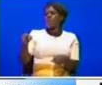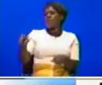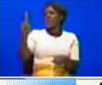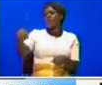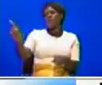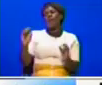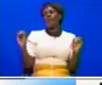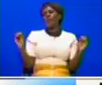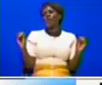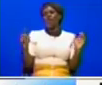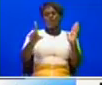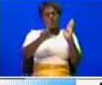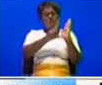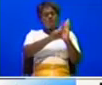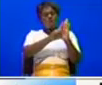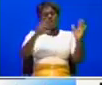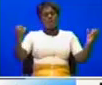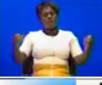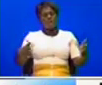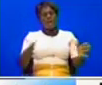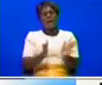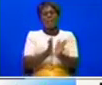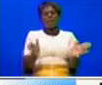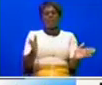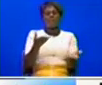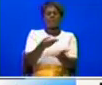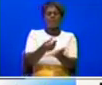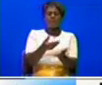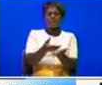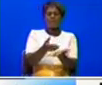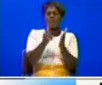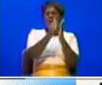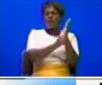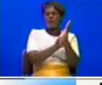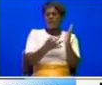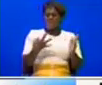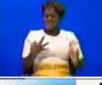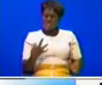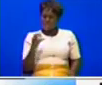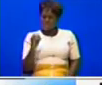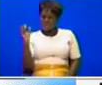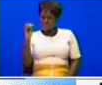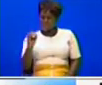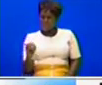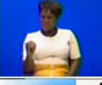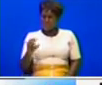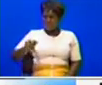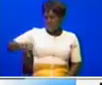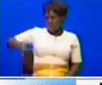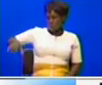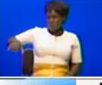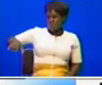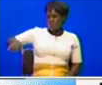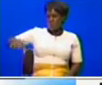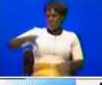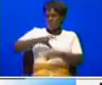correct. And the law is very clear. The Public Finance Management Act, the Constitution is very clear that 30% of the monies the county government receives from